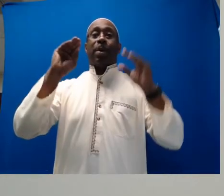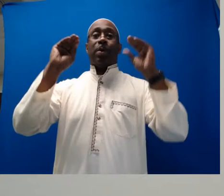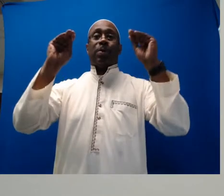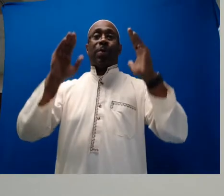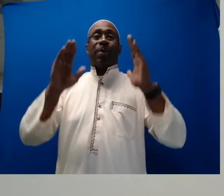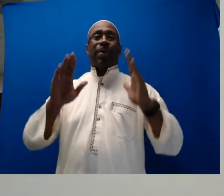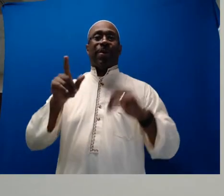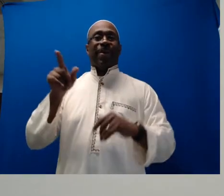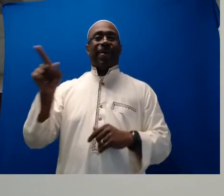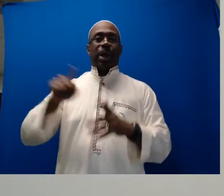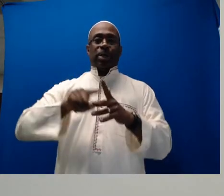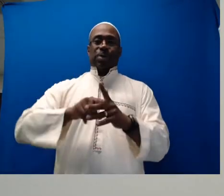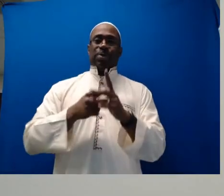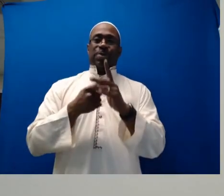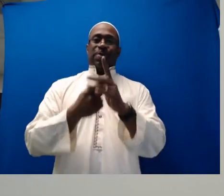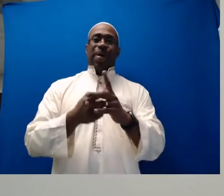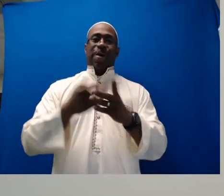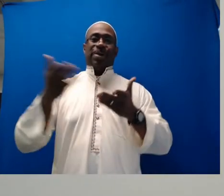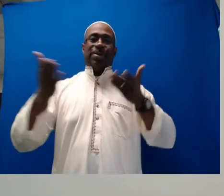is starting his khutbah.